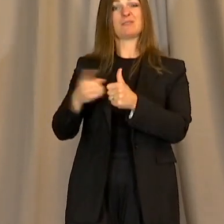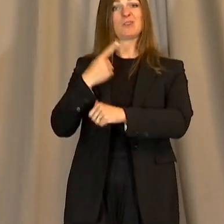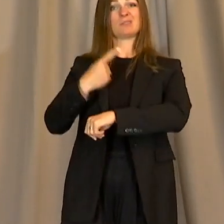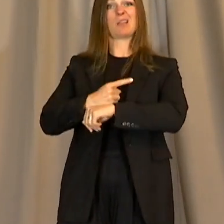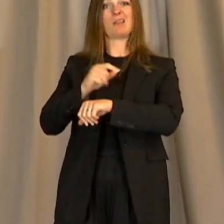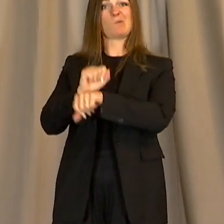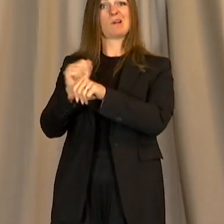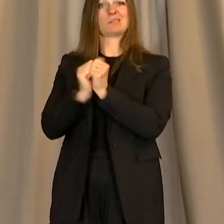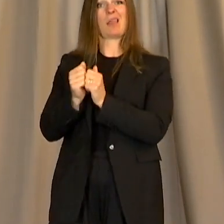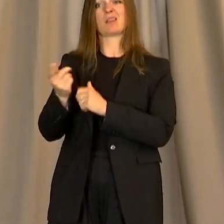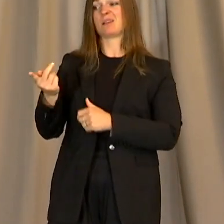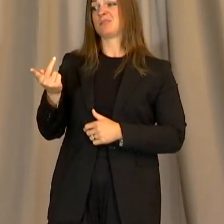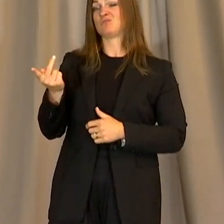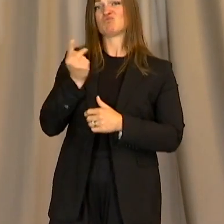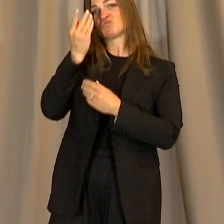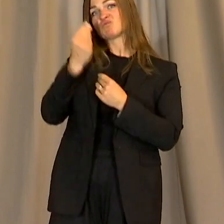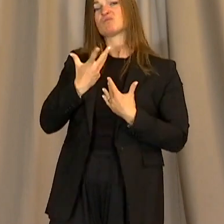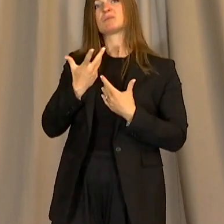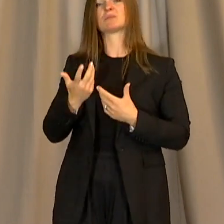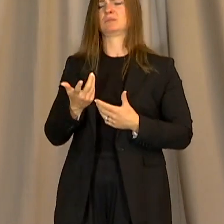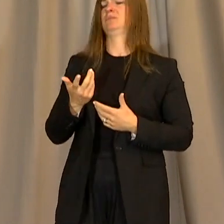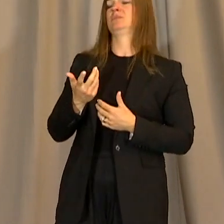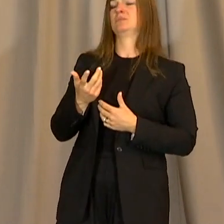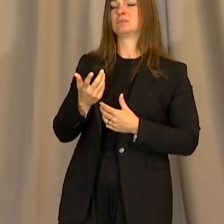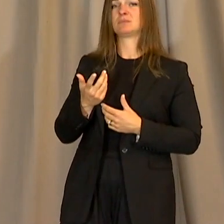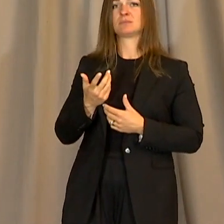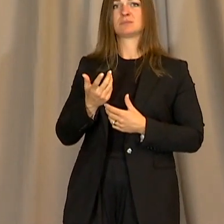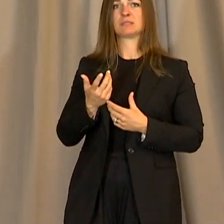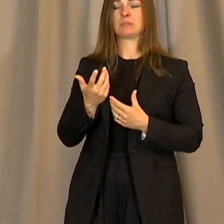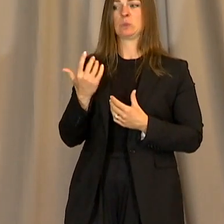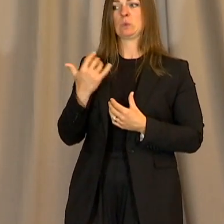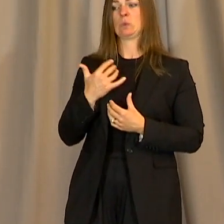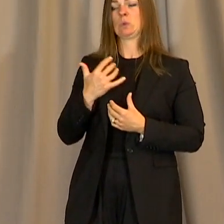right? This idea that you are,